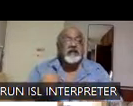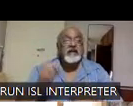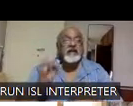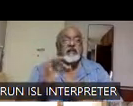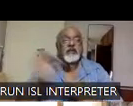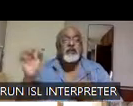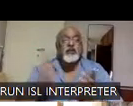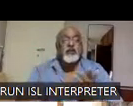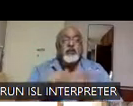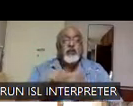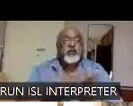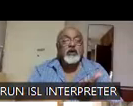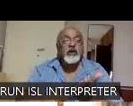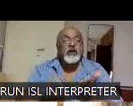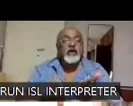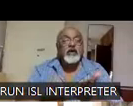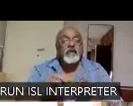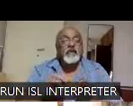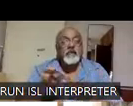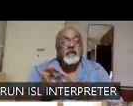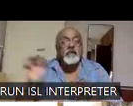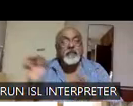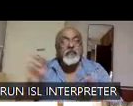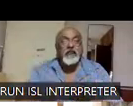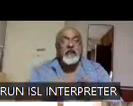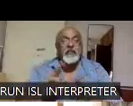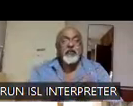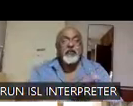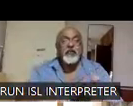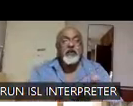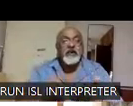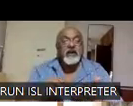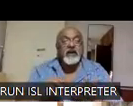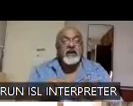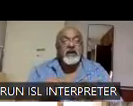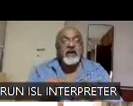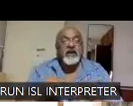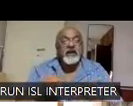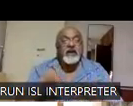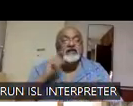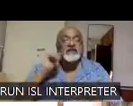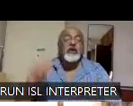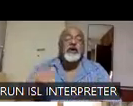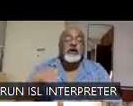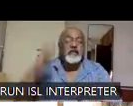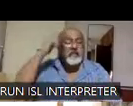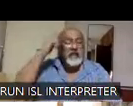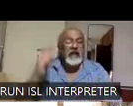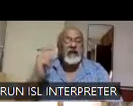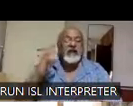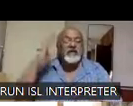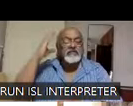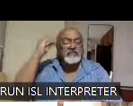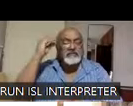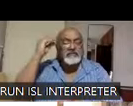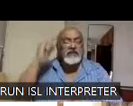Didi. Poonam Didi was born with a boy who had intellectual disability. Poonam Didi did not